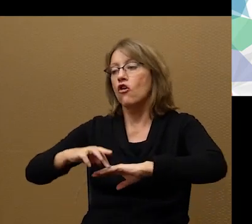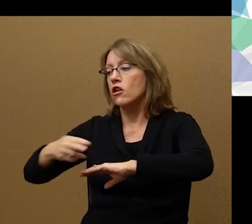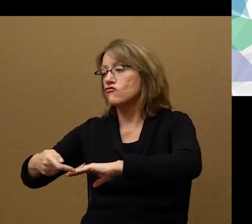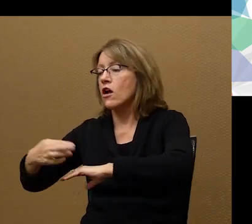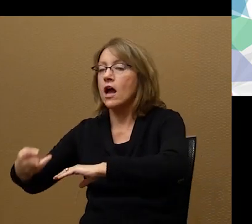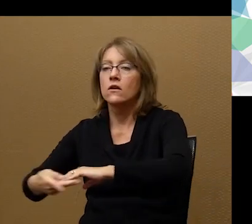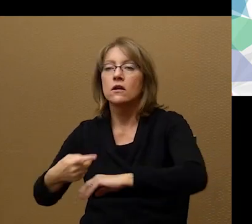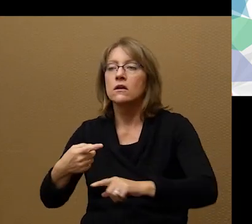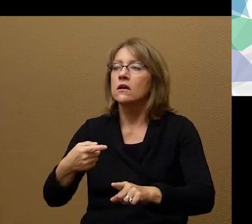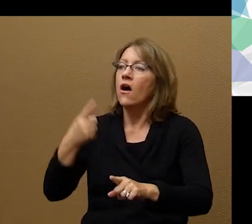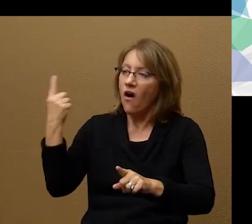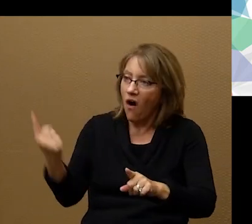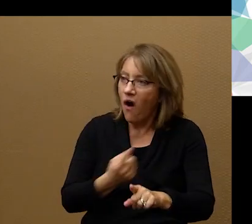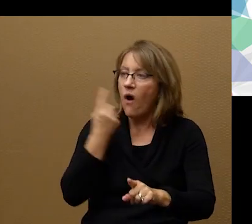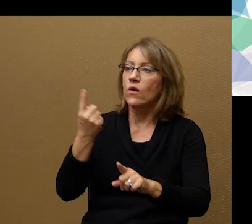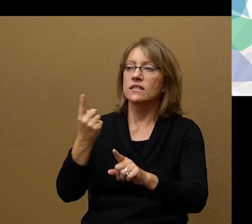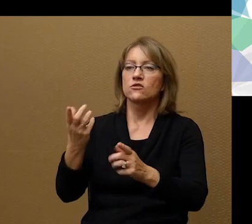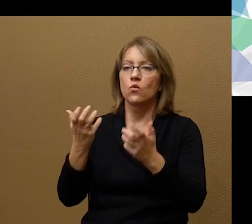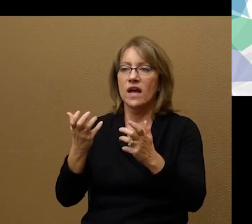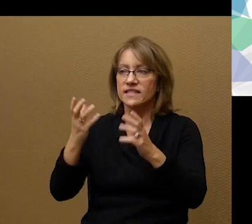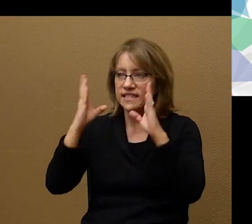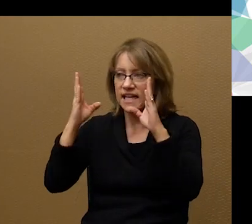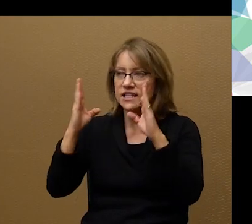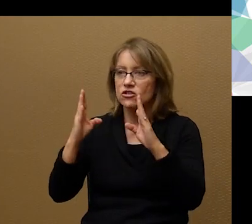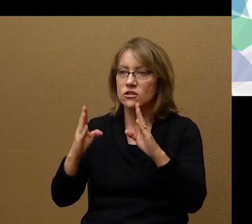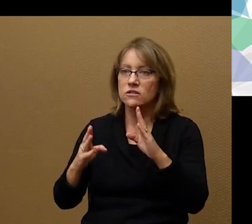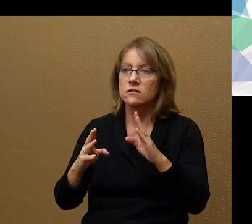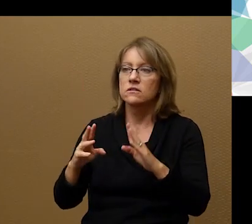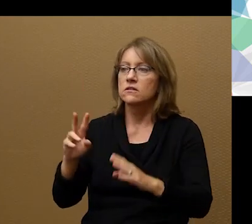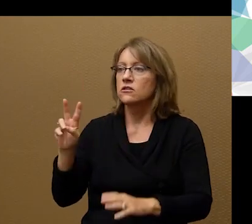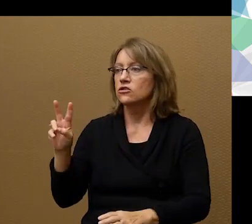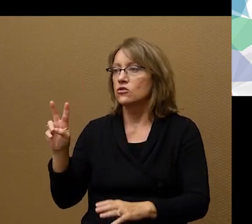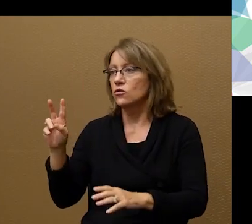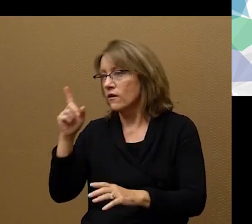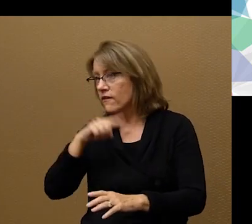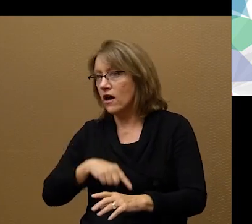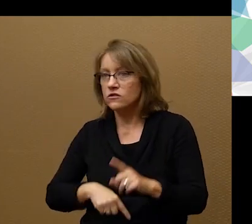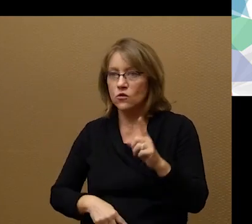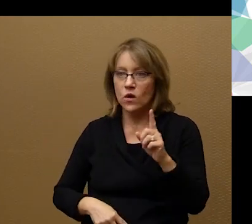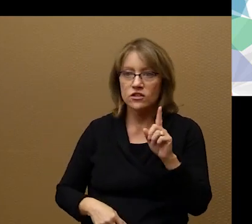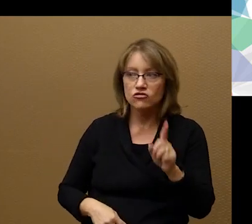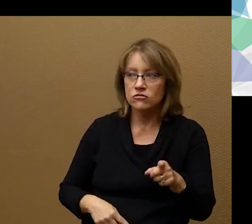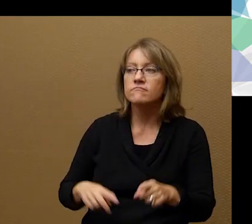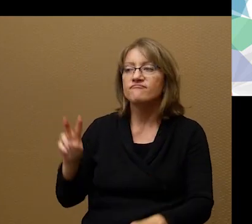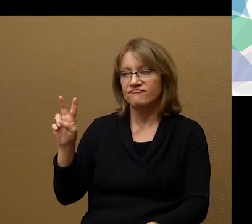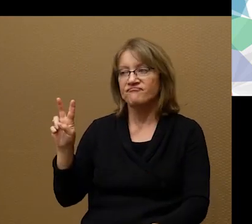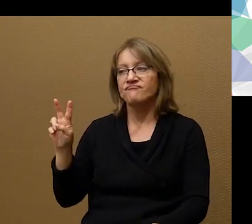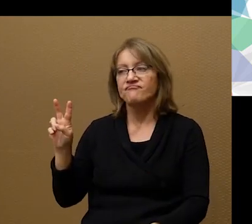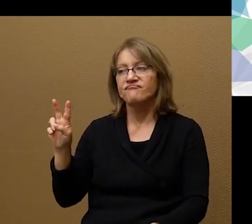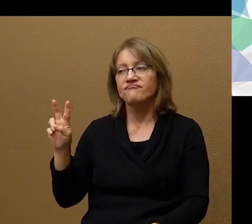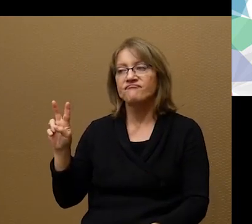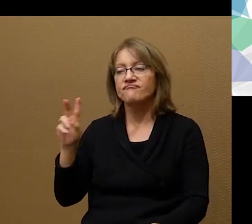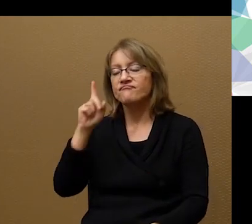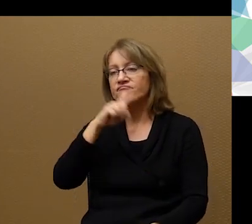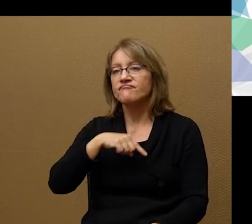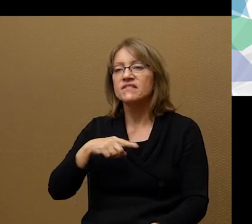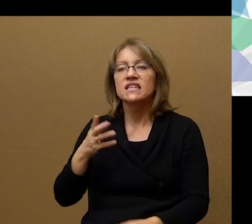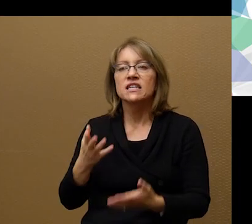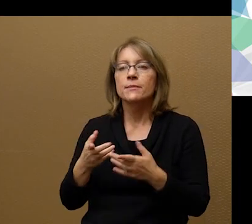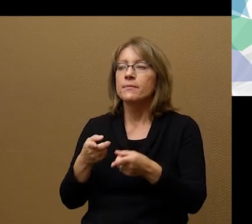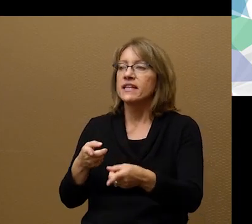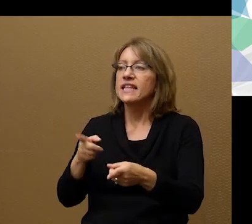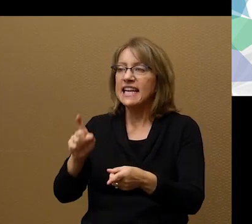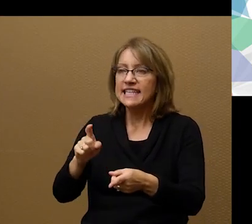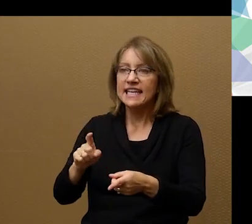always seeking attention. 1 is true, 2 is false. 2 is false. They might need